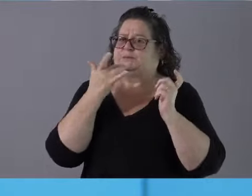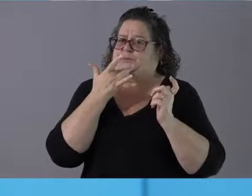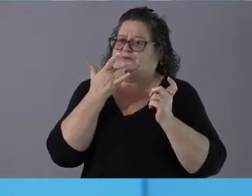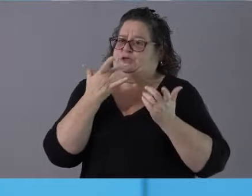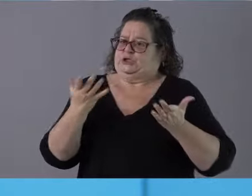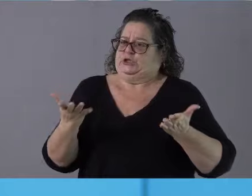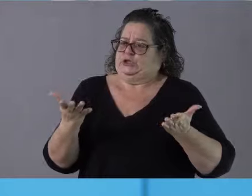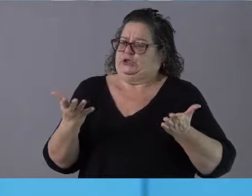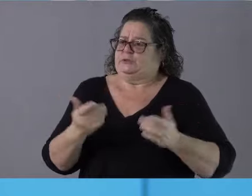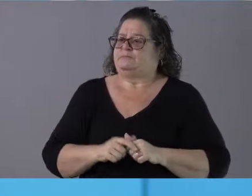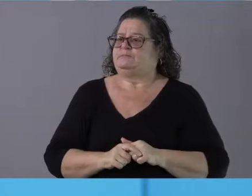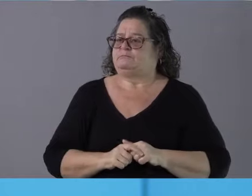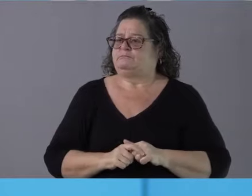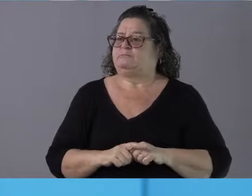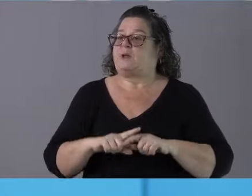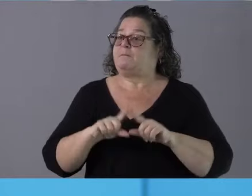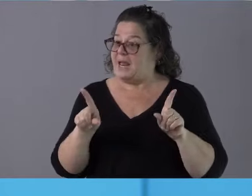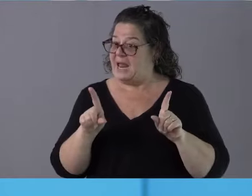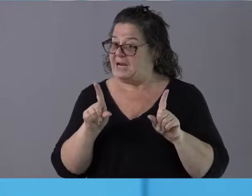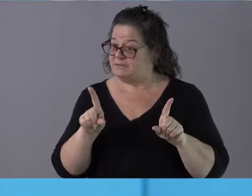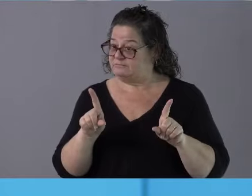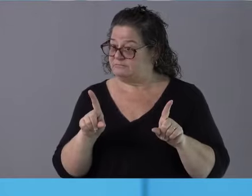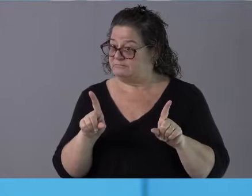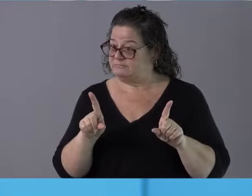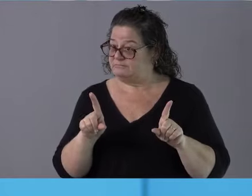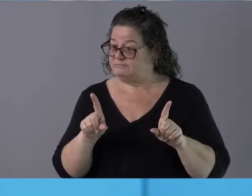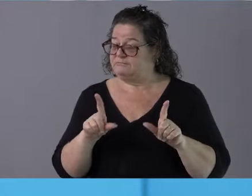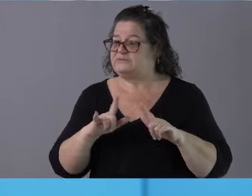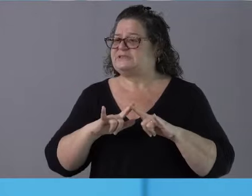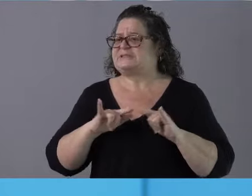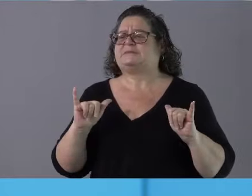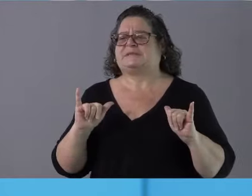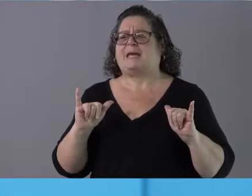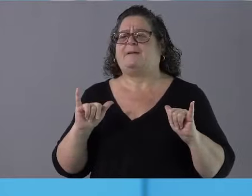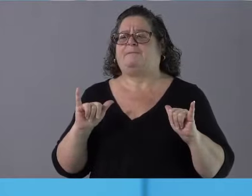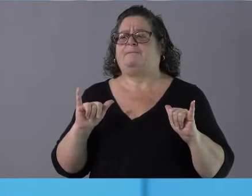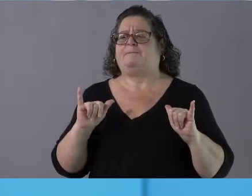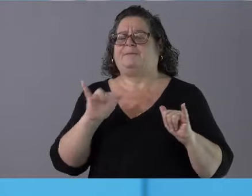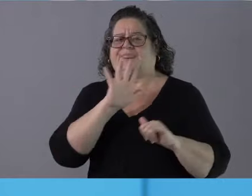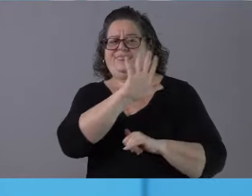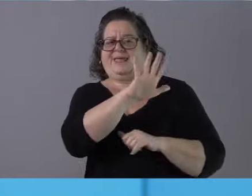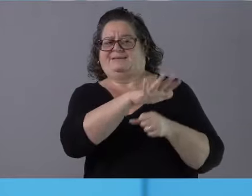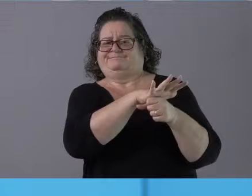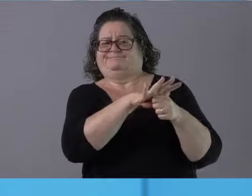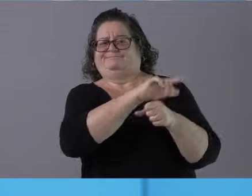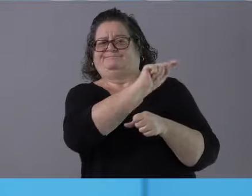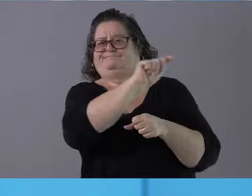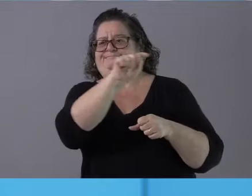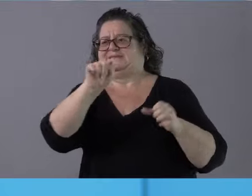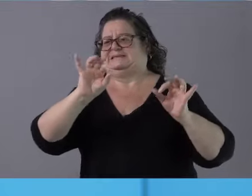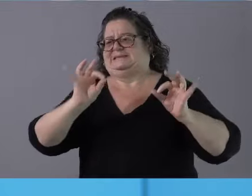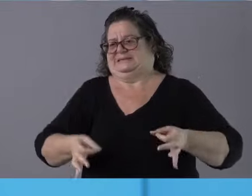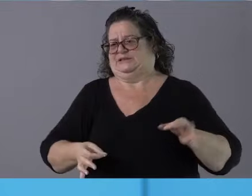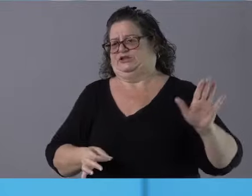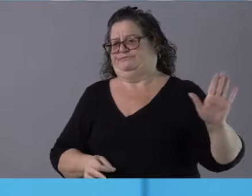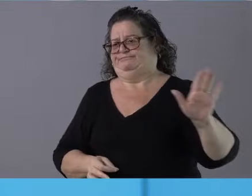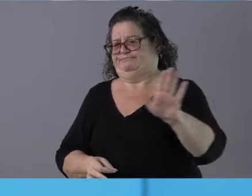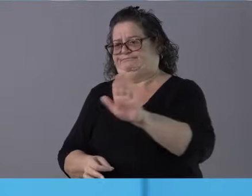made at the local level depoliticizes an issue that should never be politicized and has